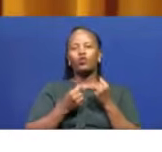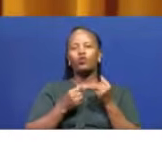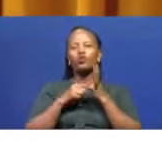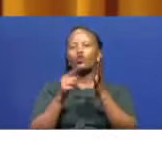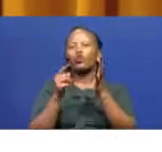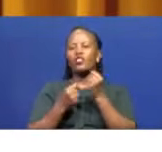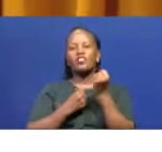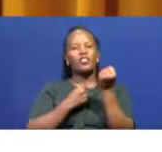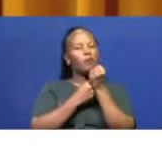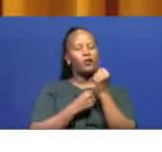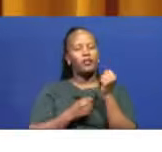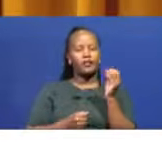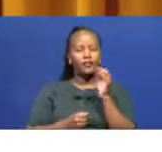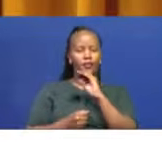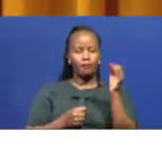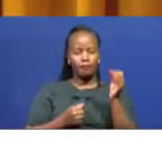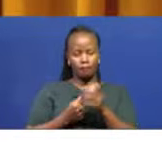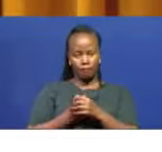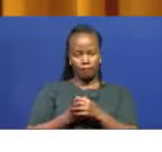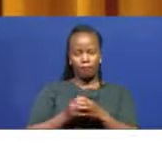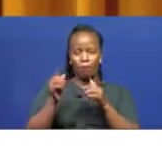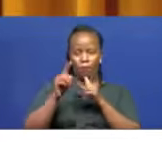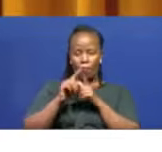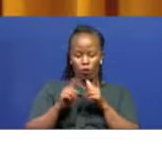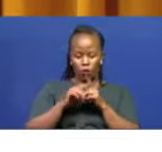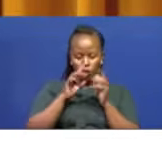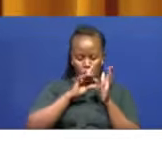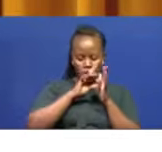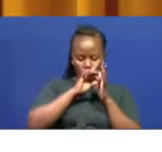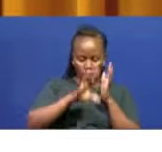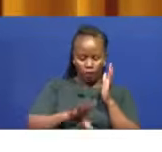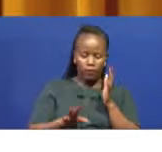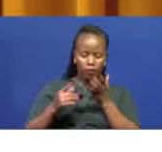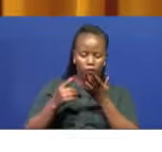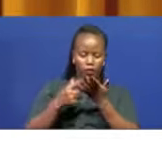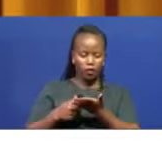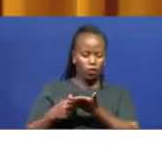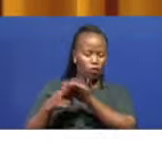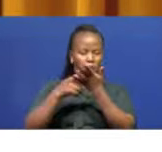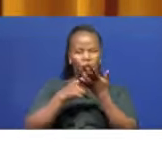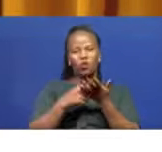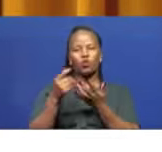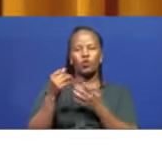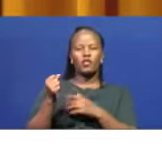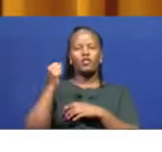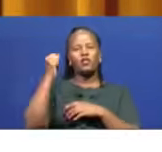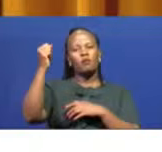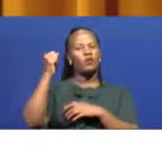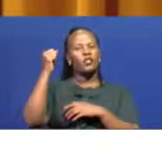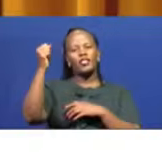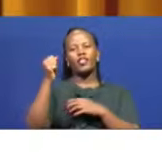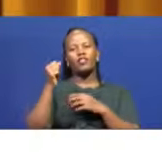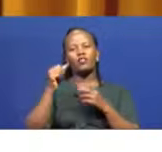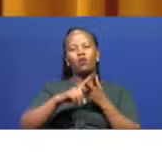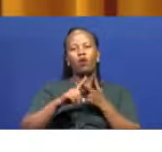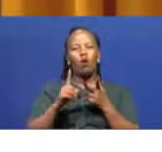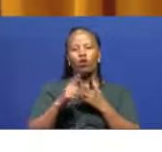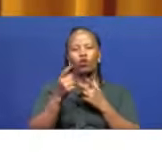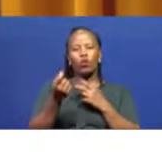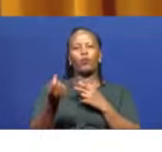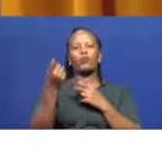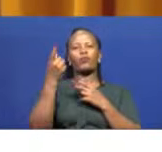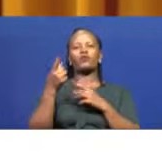the proceedings. He asserted that the impeachment motion was politically motivated and arose from